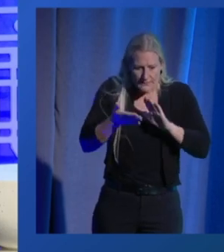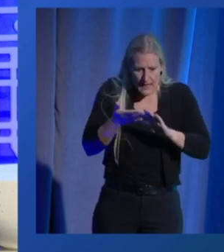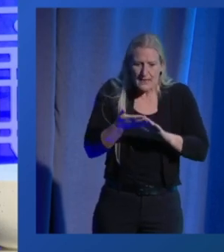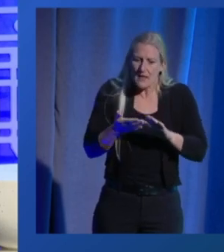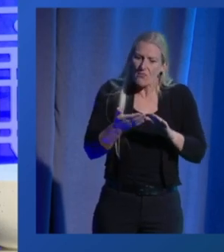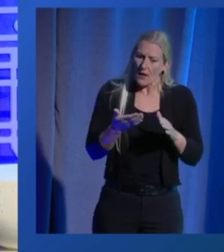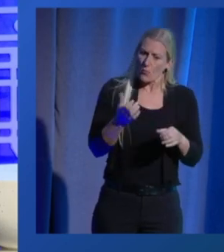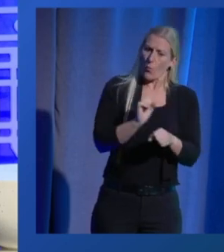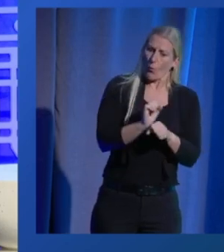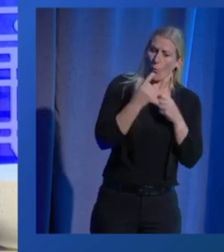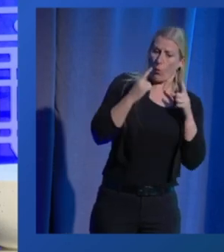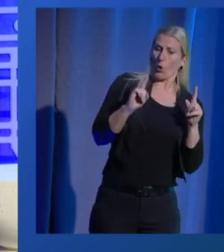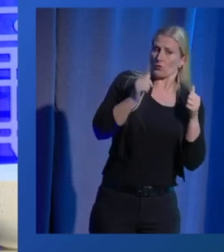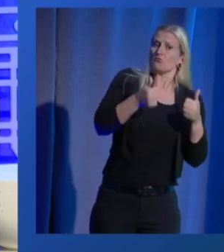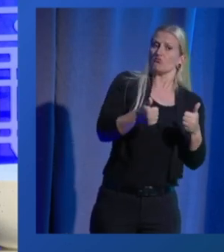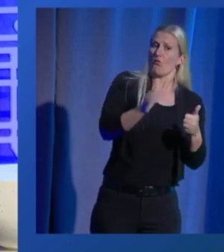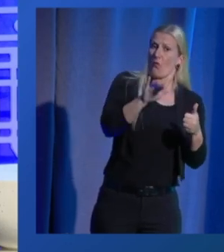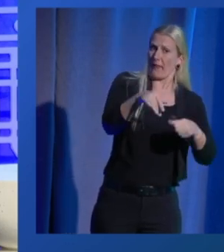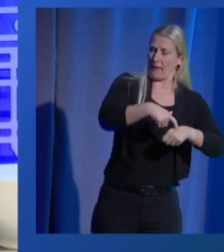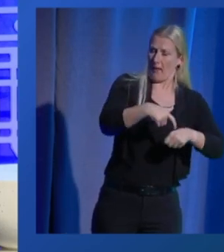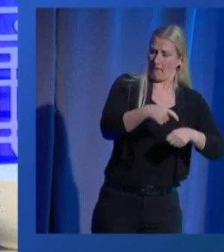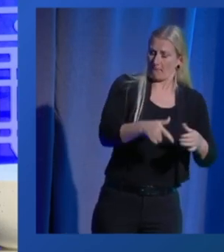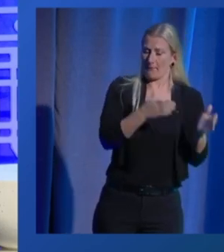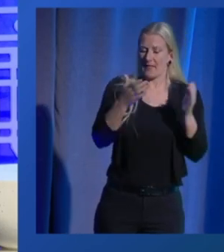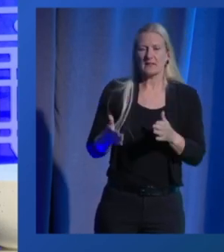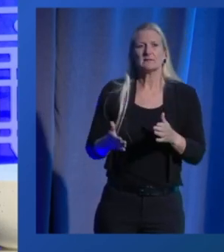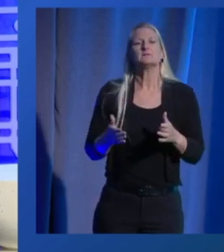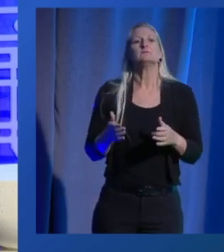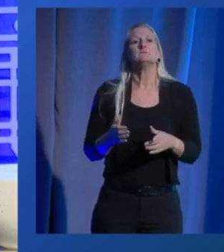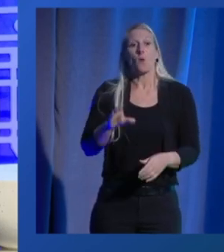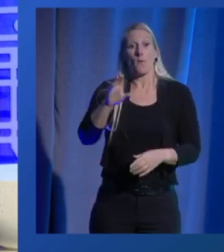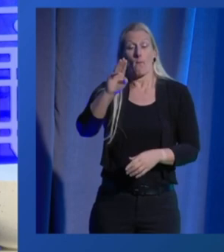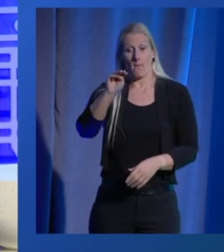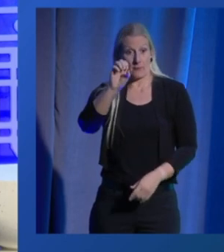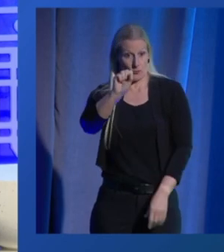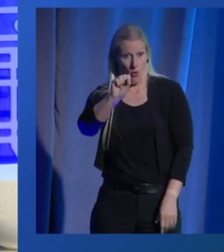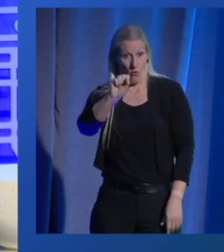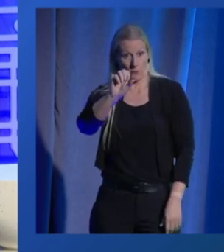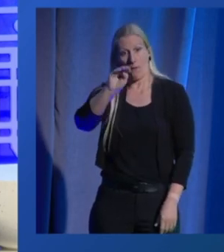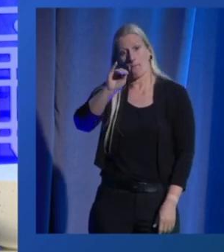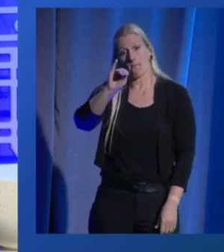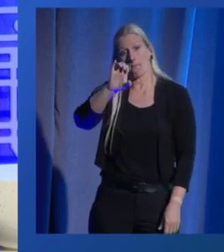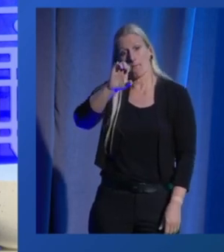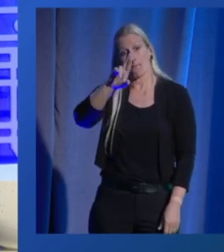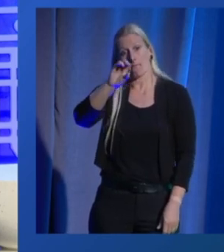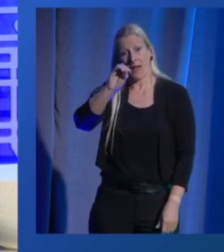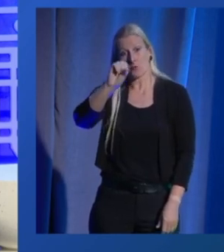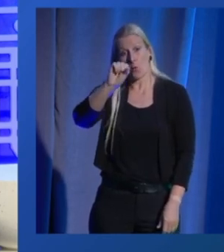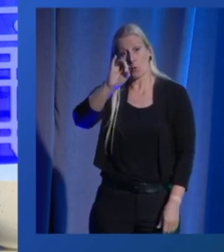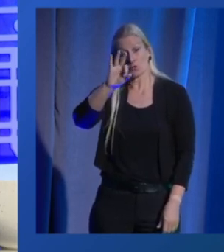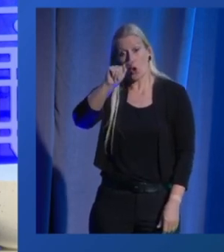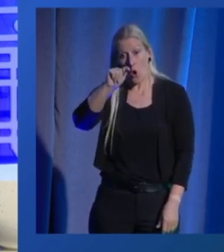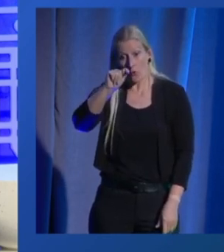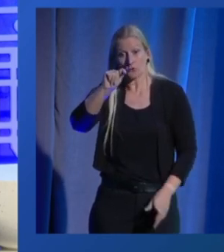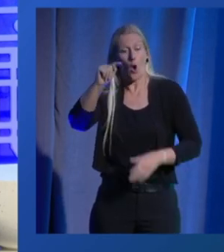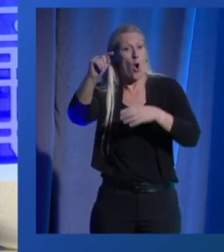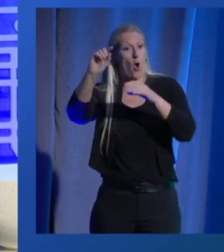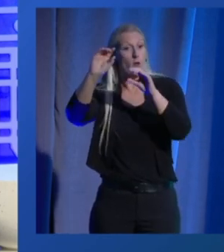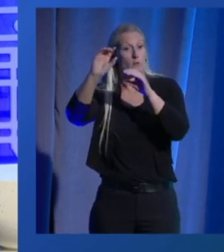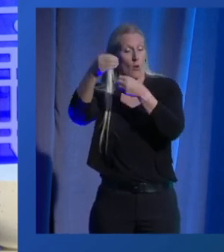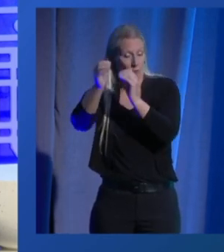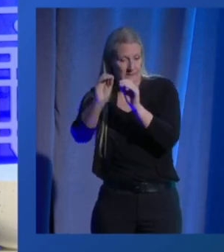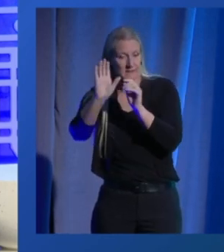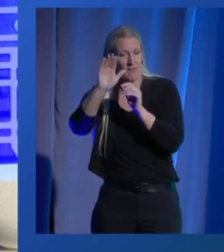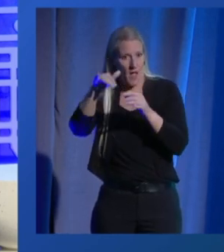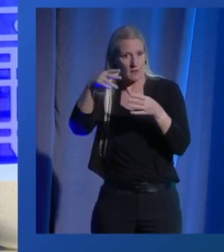beginning in the late 1980s when we introduced Microsoft Office it became a digital staff and the the numbers for